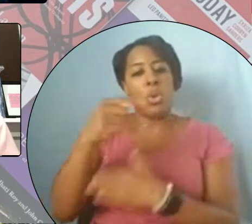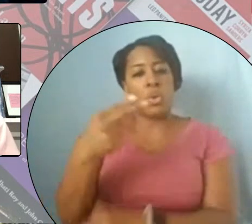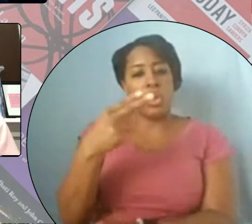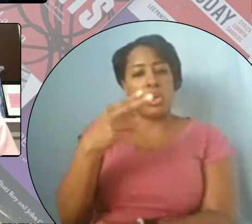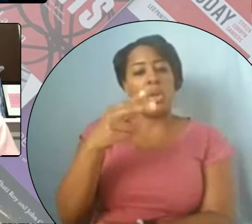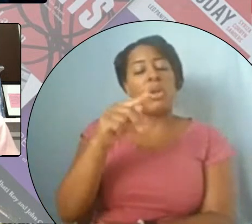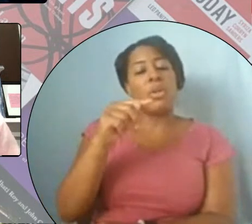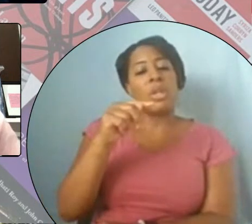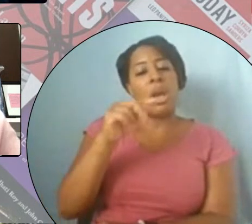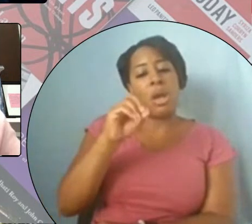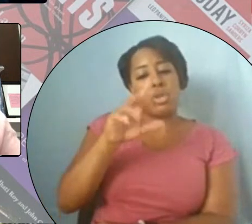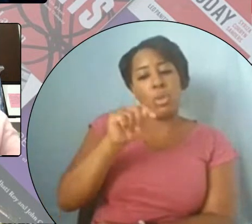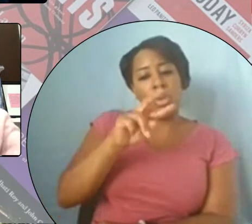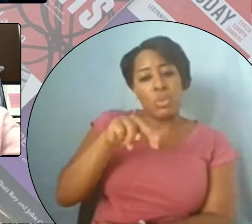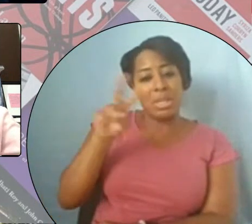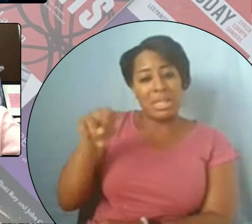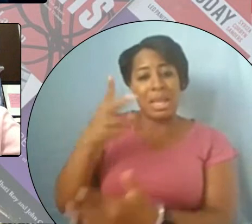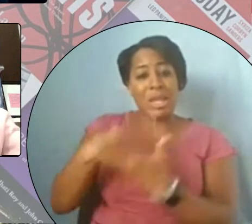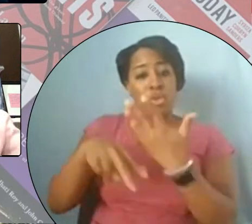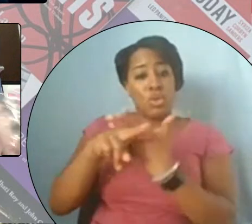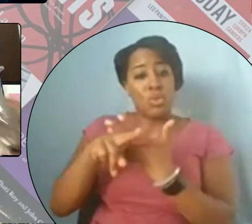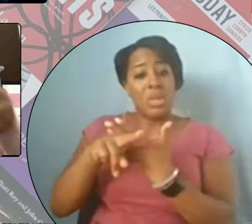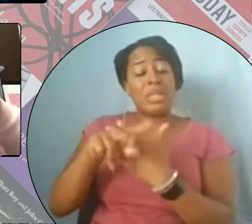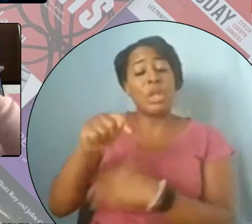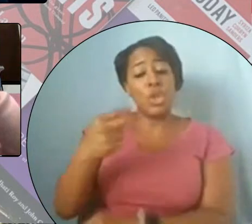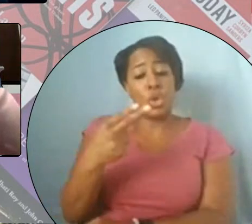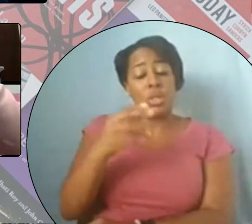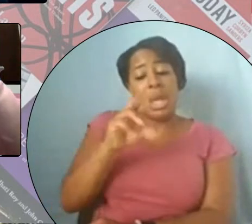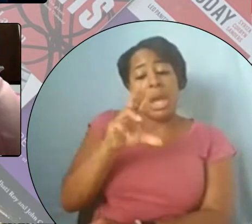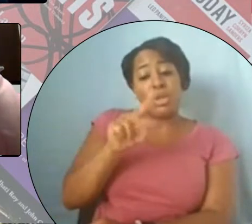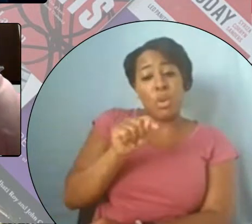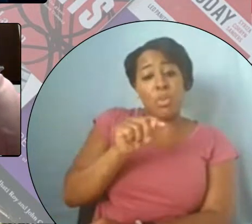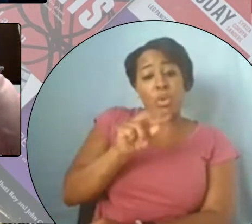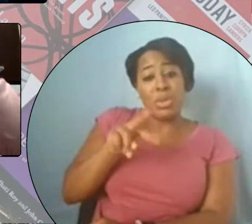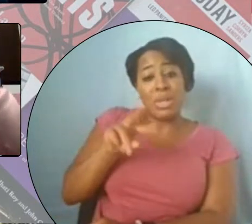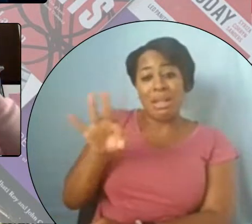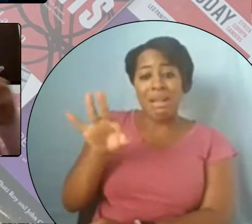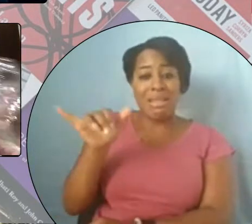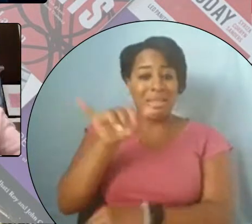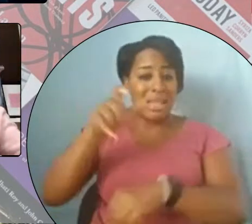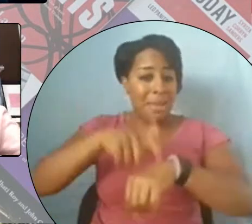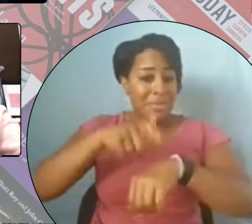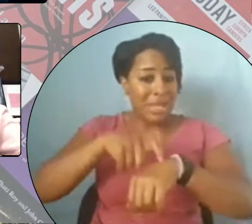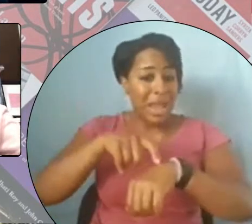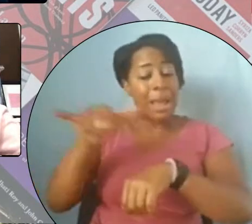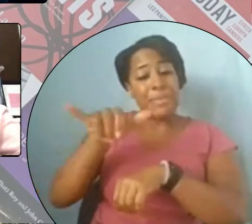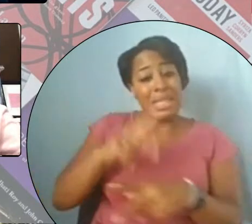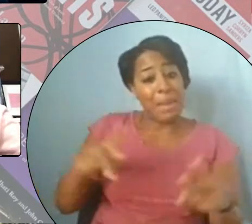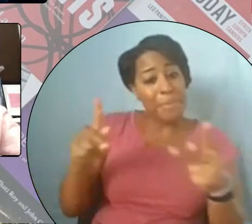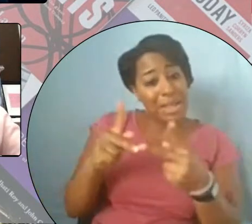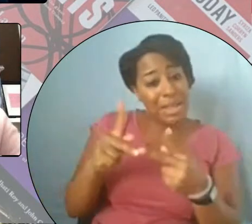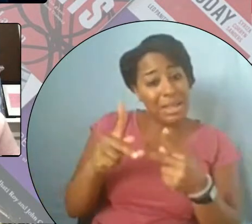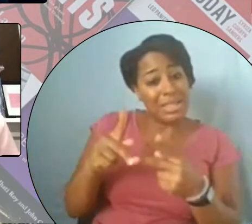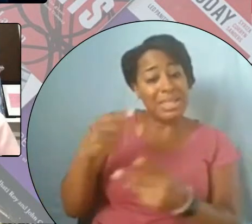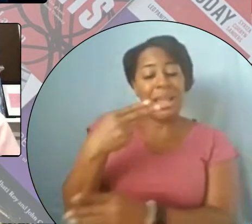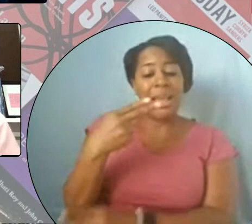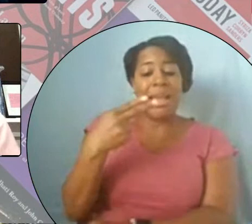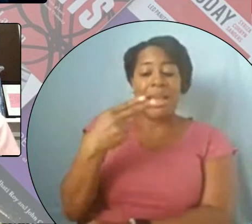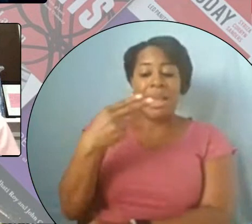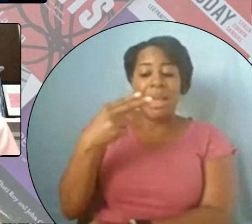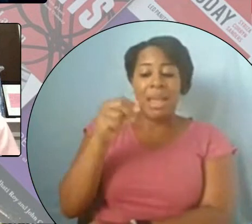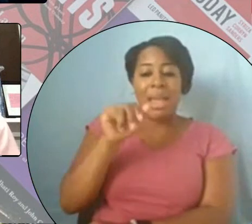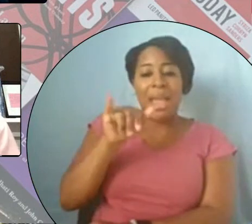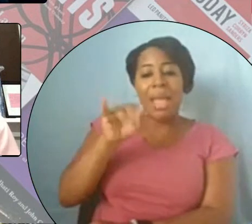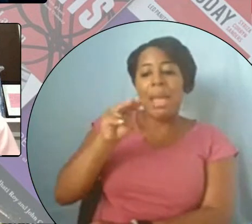22nd and Thursday, October 29th, we'll be here at the same time and same place on Haymarket Books YouTube